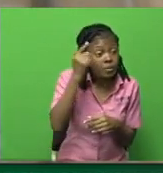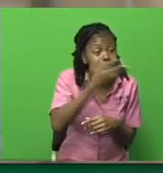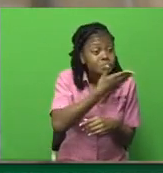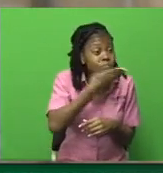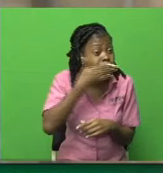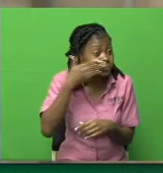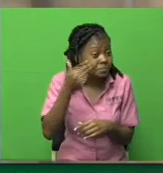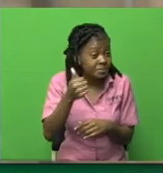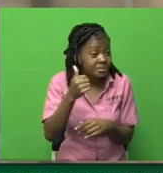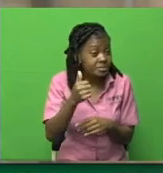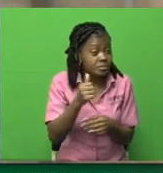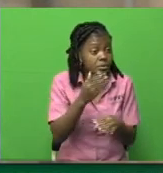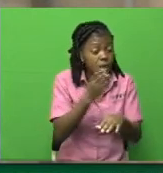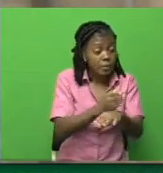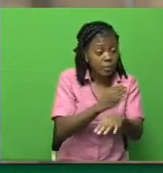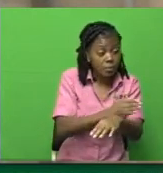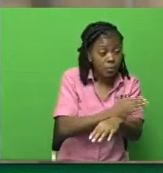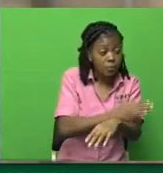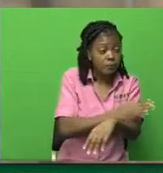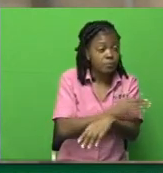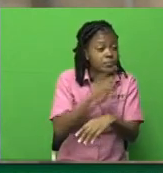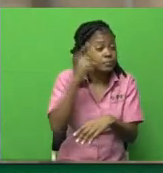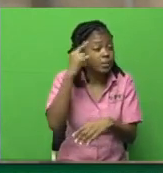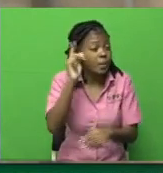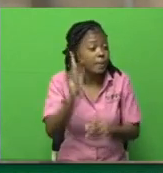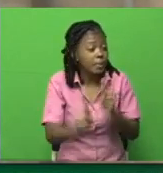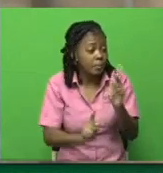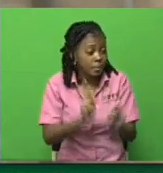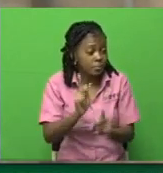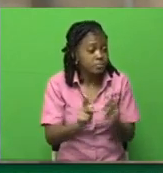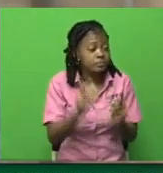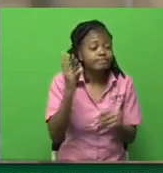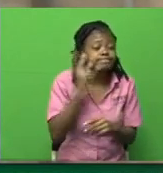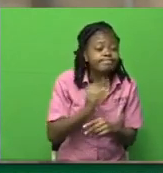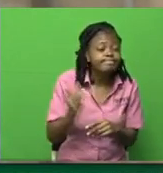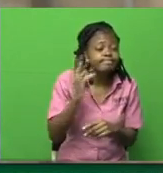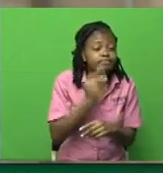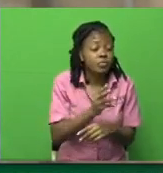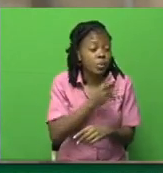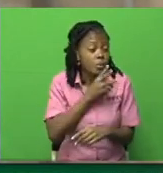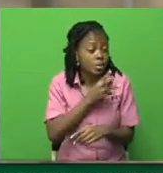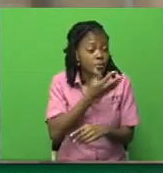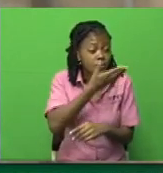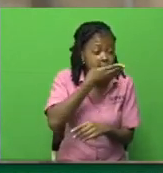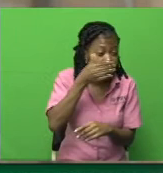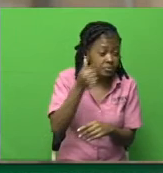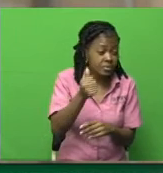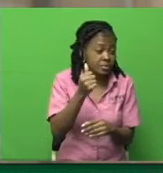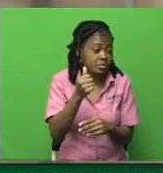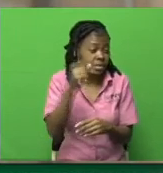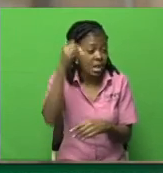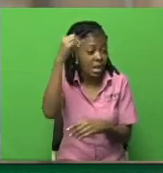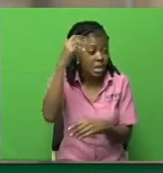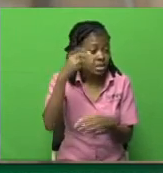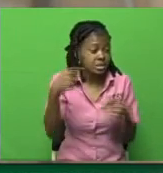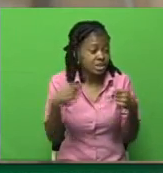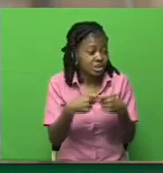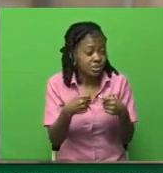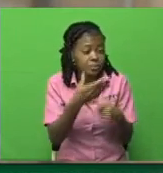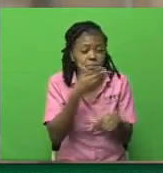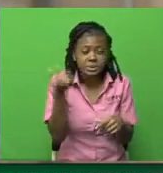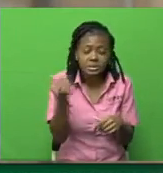and improve the customers experience tntek Madam speaker